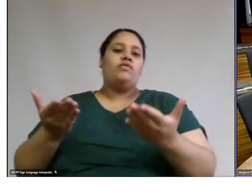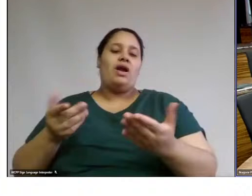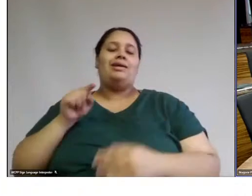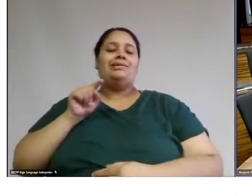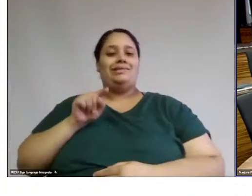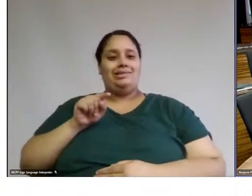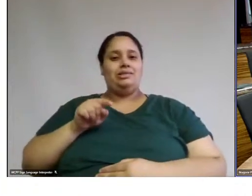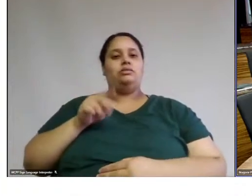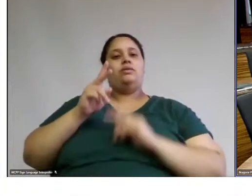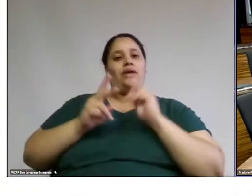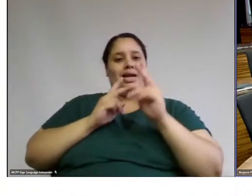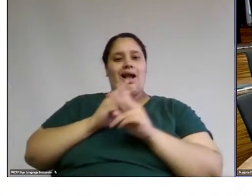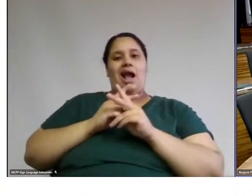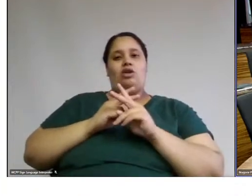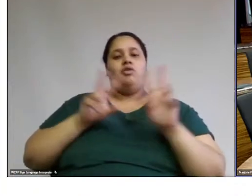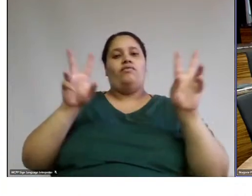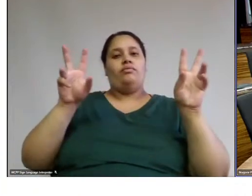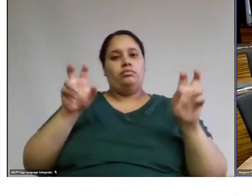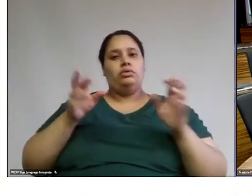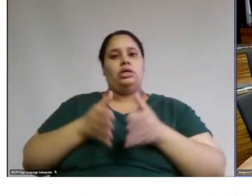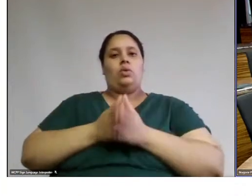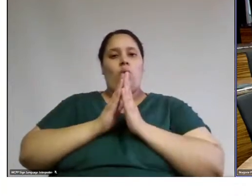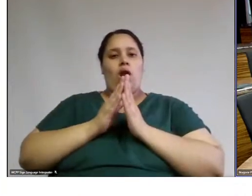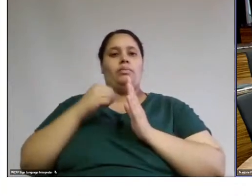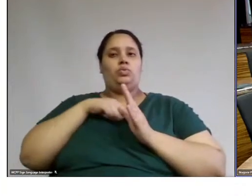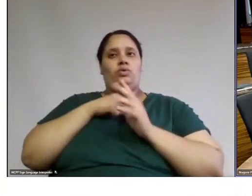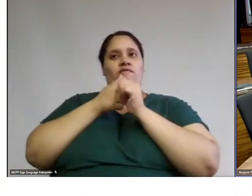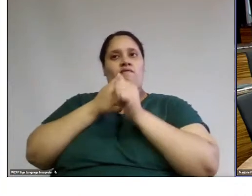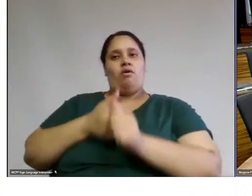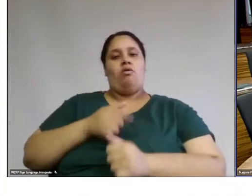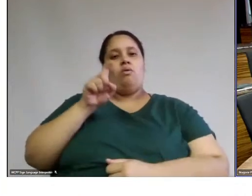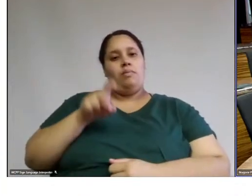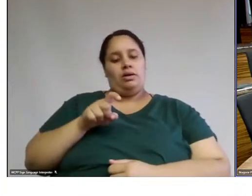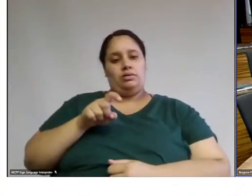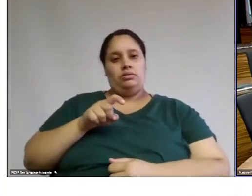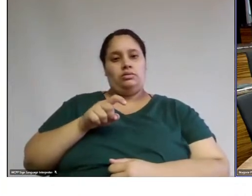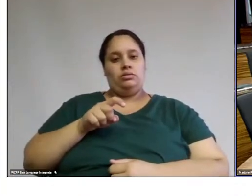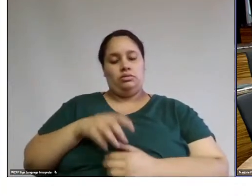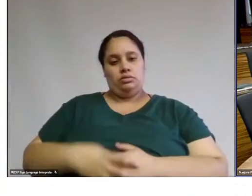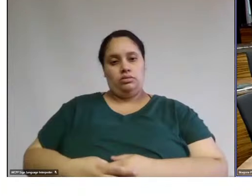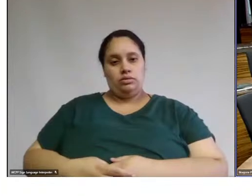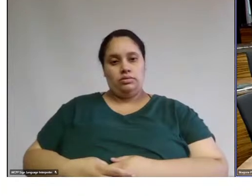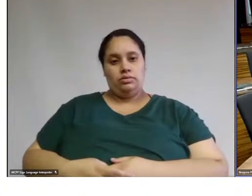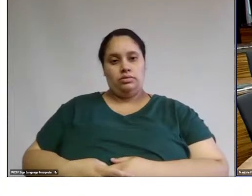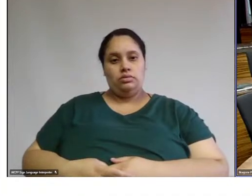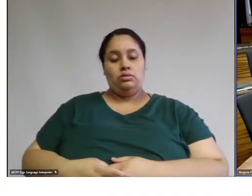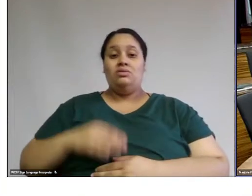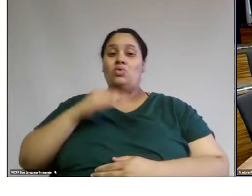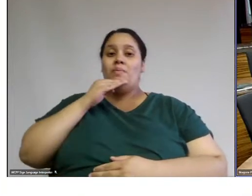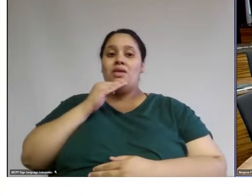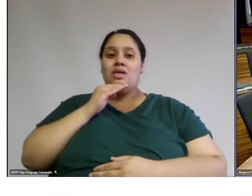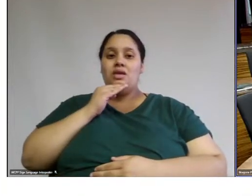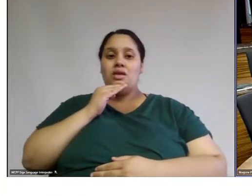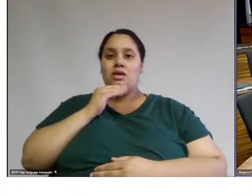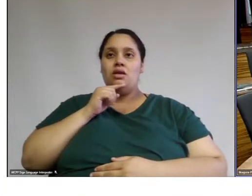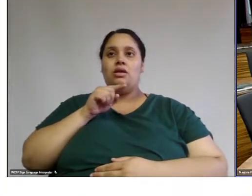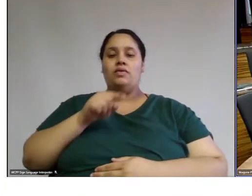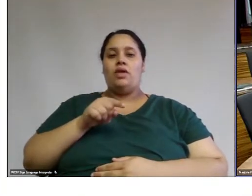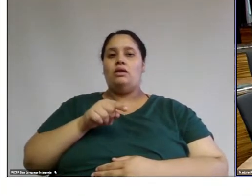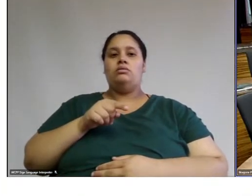you, that's the requirements around a rollover. So it means that the funding